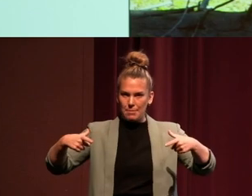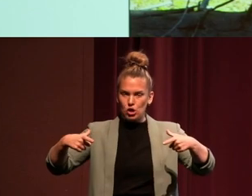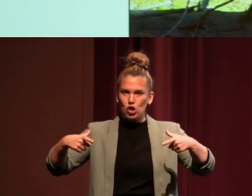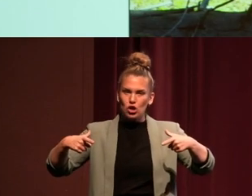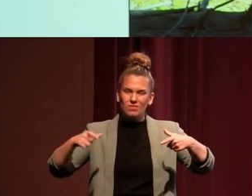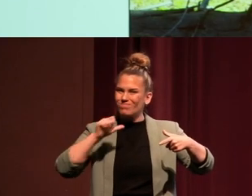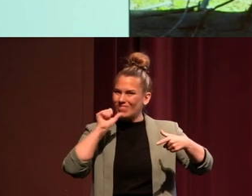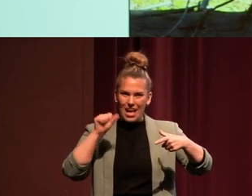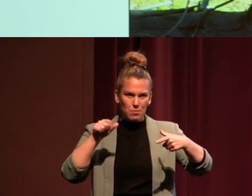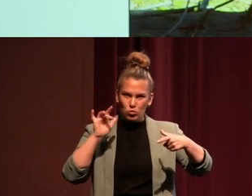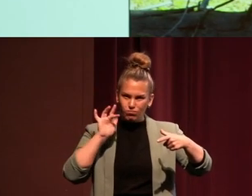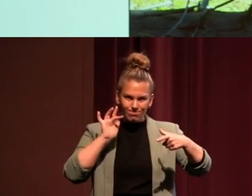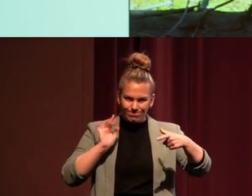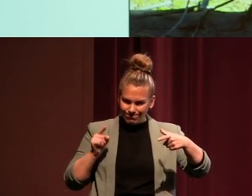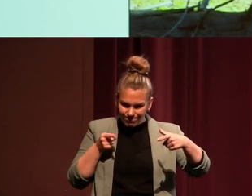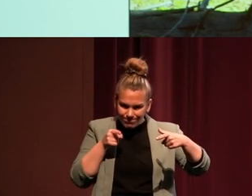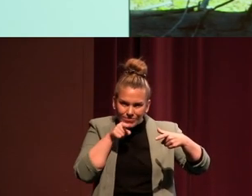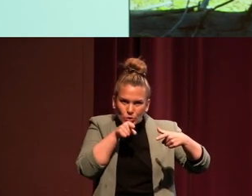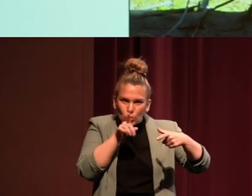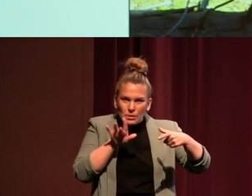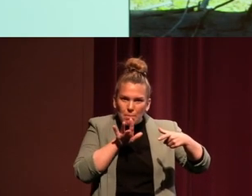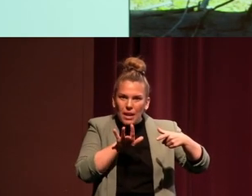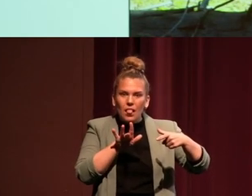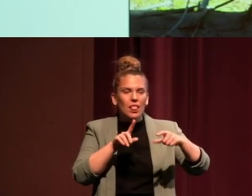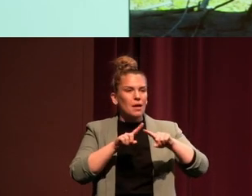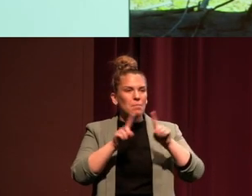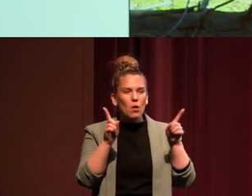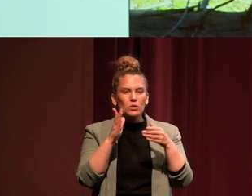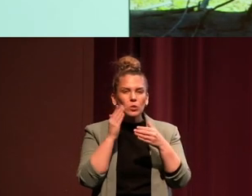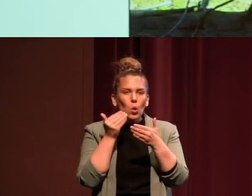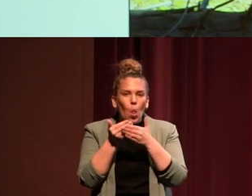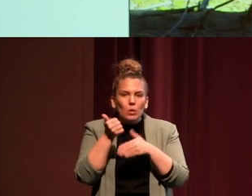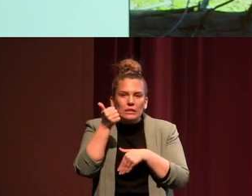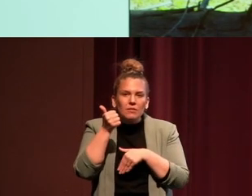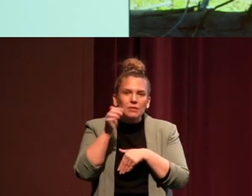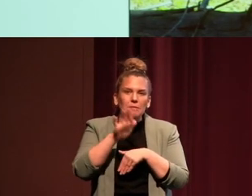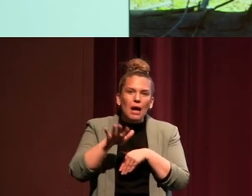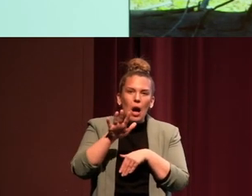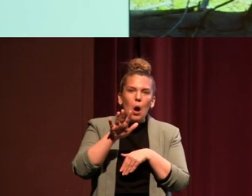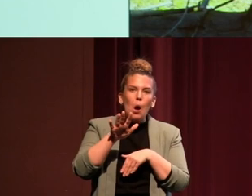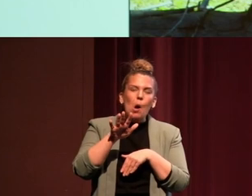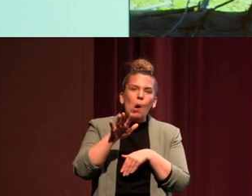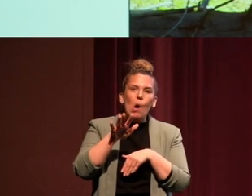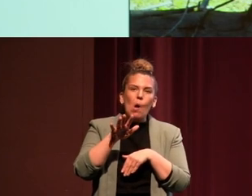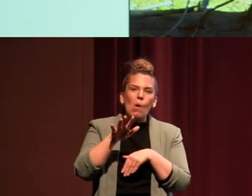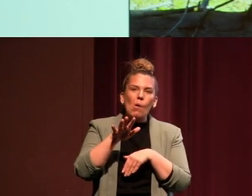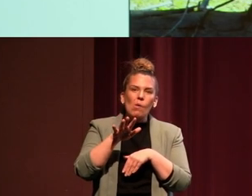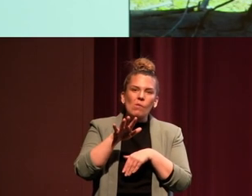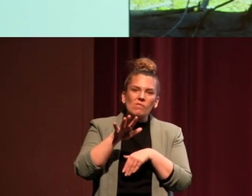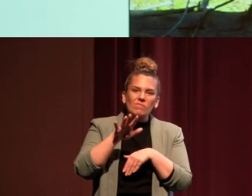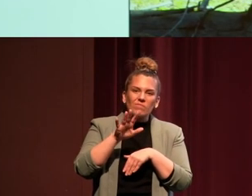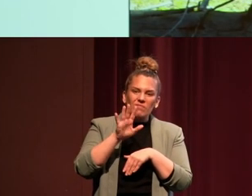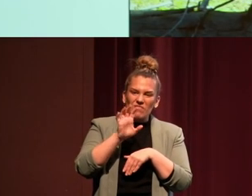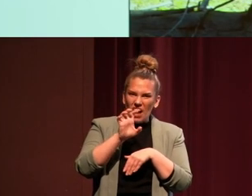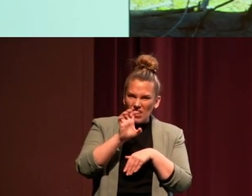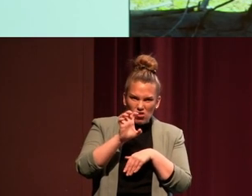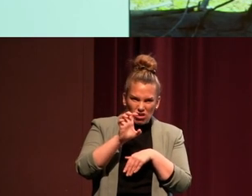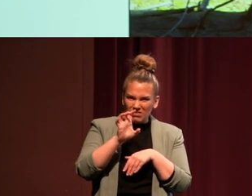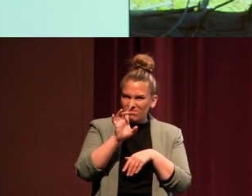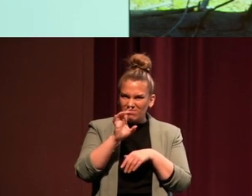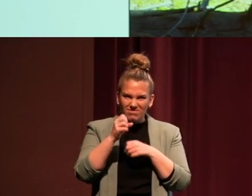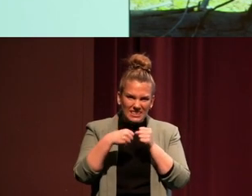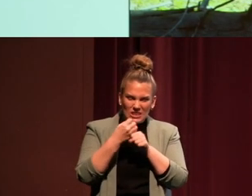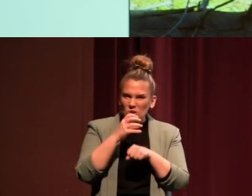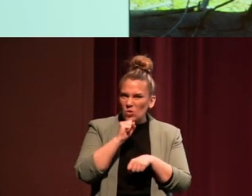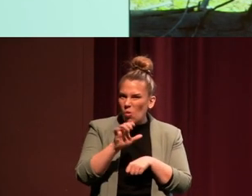the center, but I got it close enough to the center that I could tell you it was somewhere between 85 and 100 years old. It's one of these trees that have grown up in the